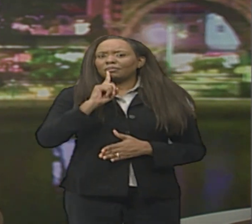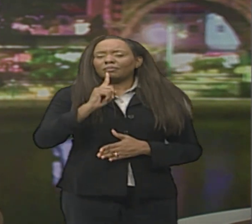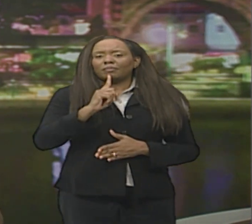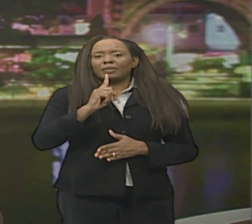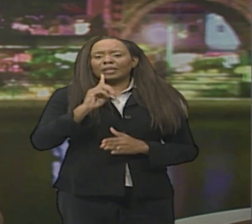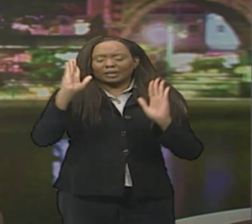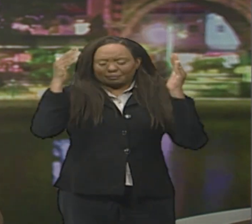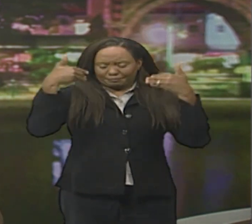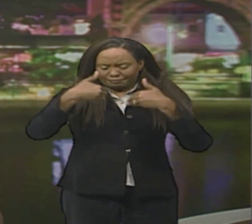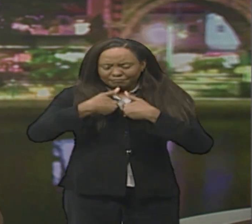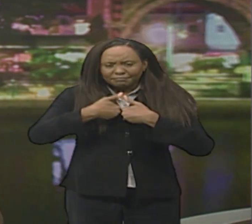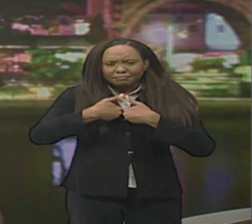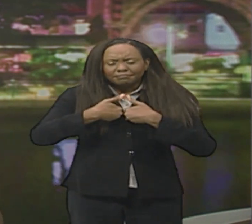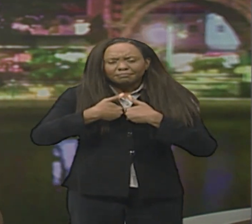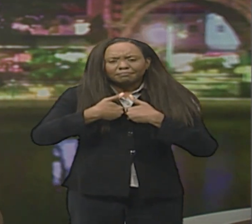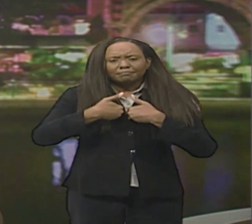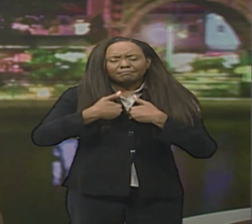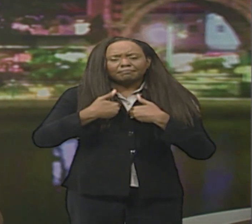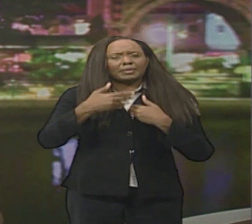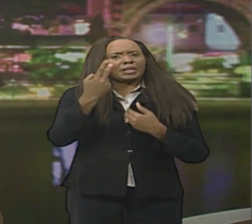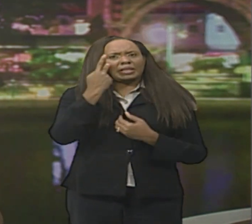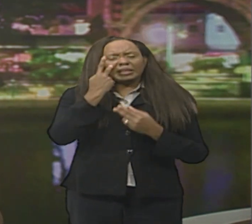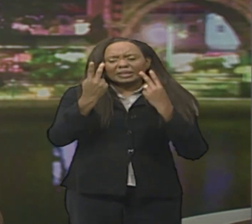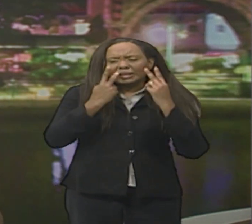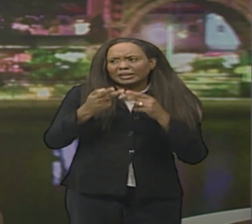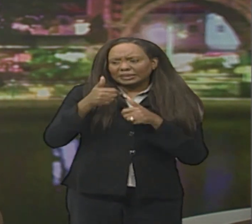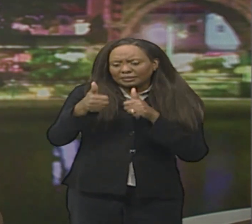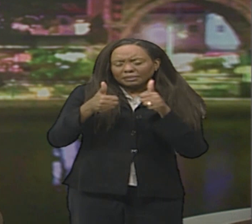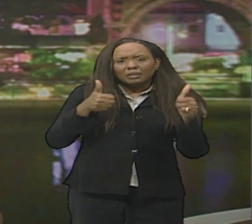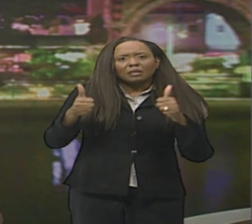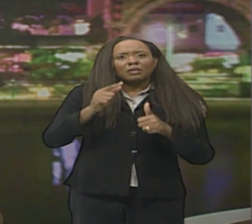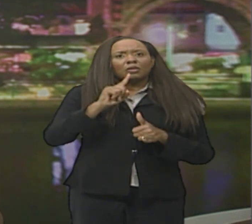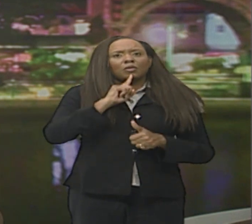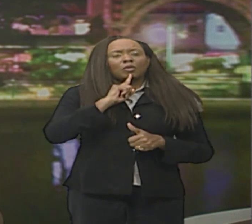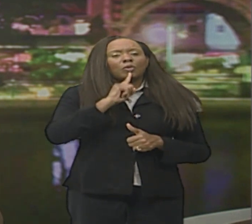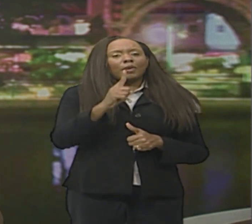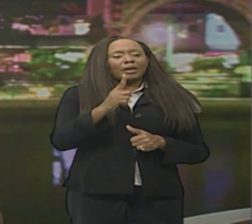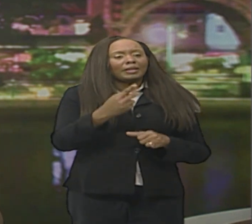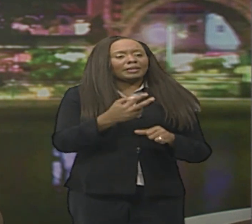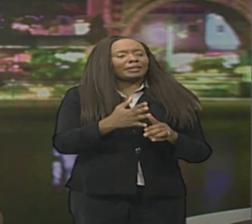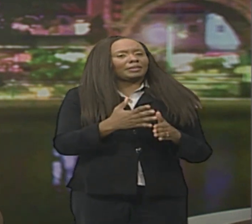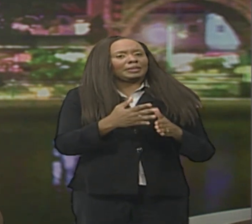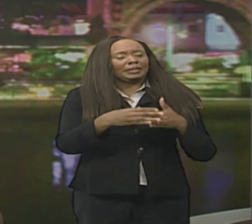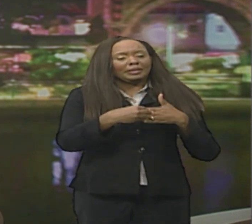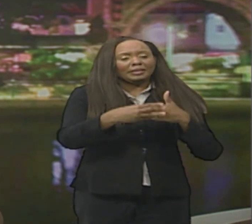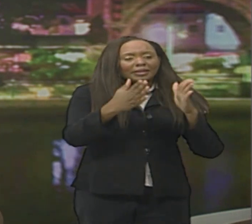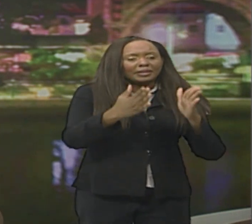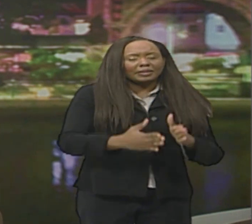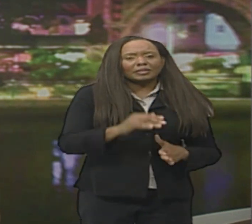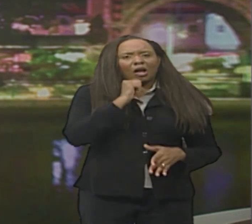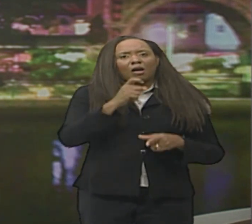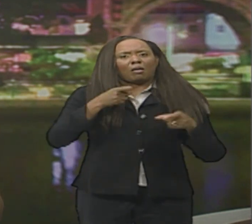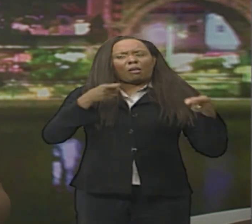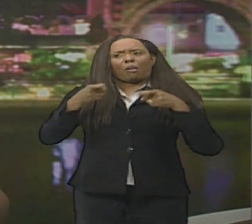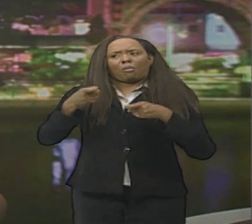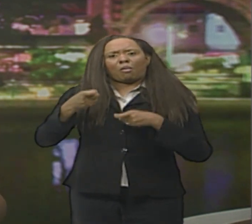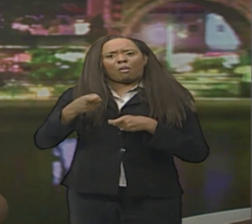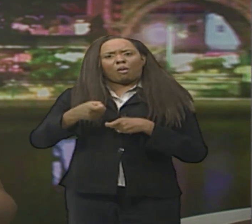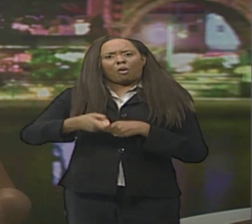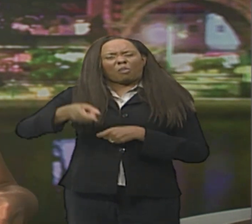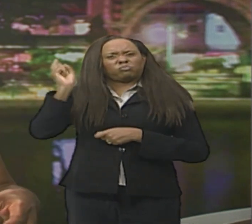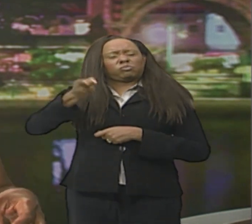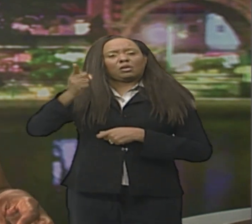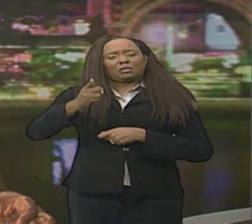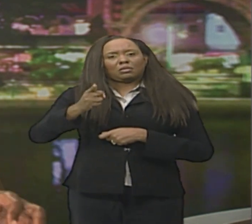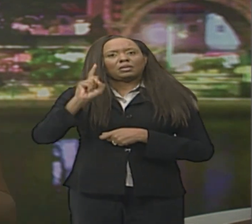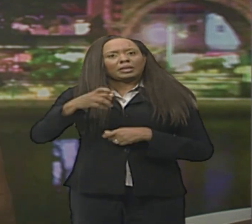themselves as facilitators and shepherds and not control or stifle the natural inclination of Caribbean people to